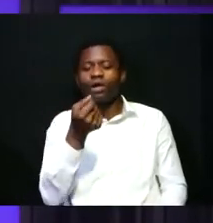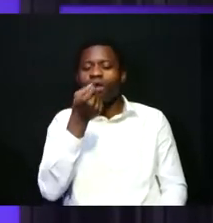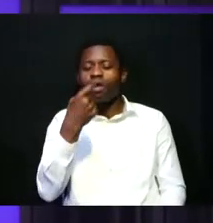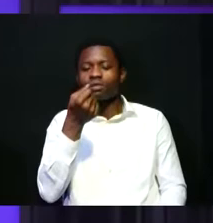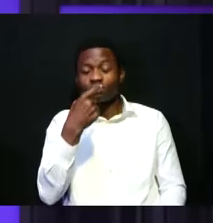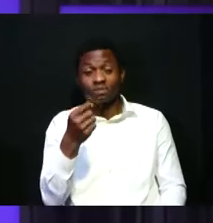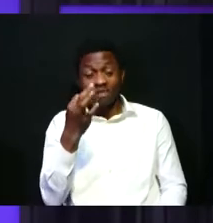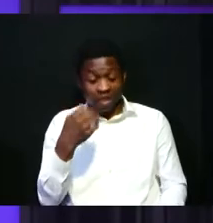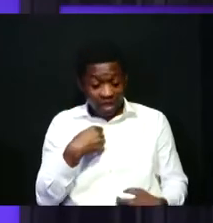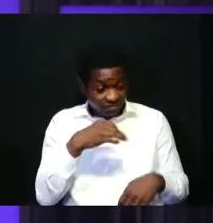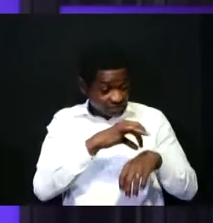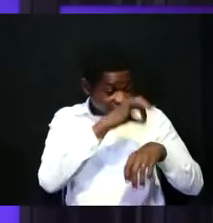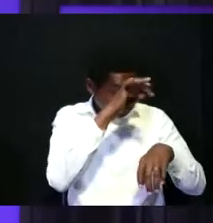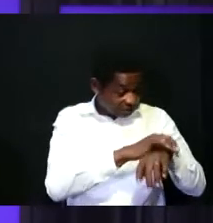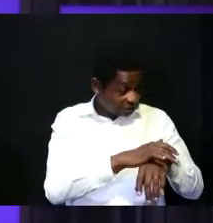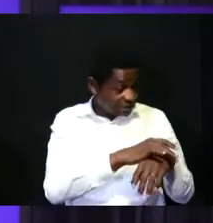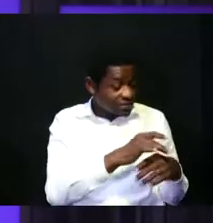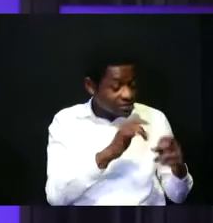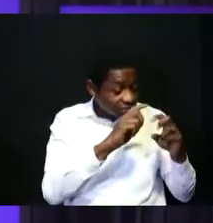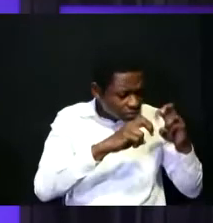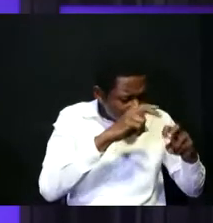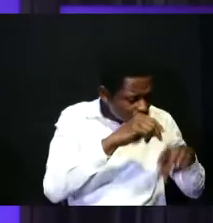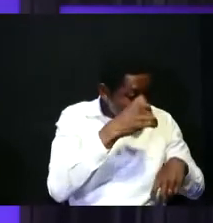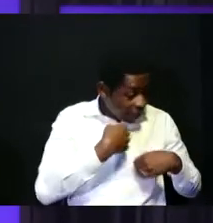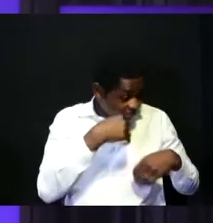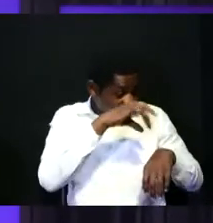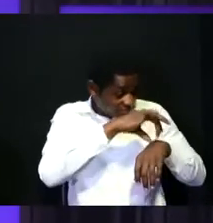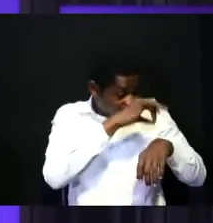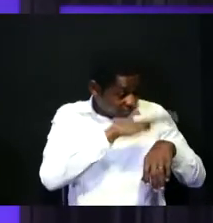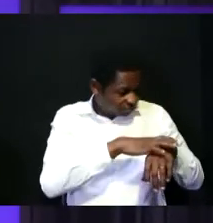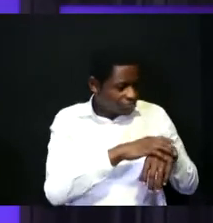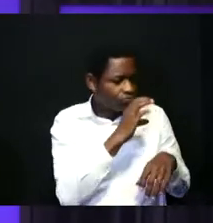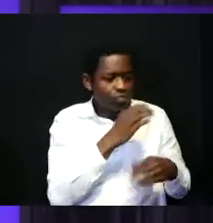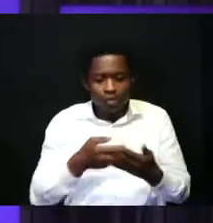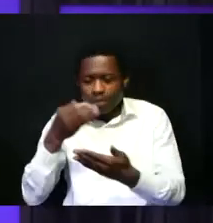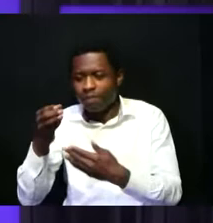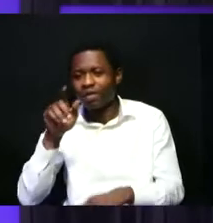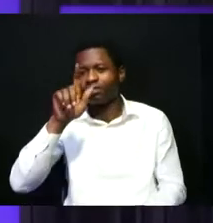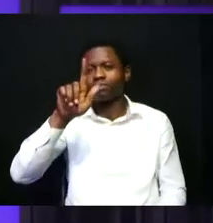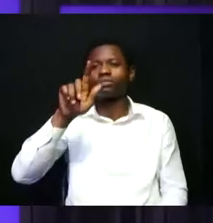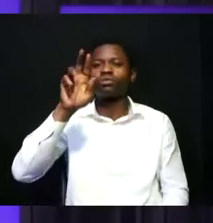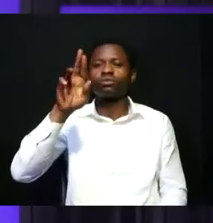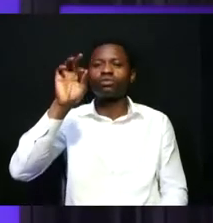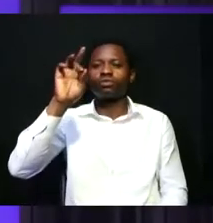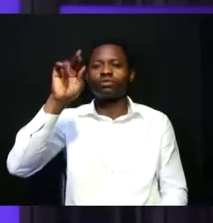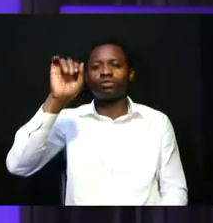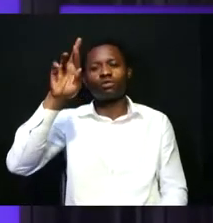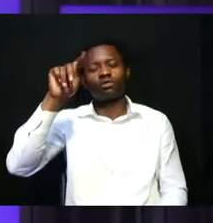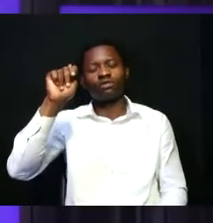for malaria, the remedy is Lufa Tablet and Syrup. And then finally,